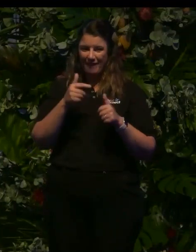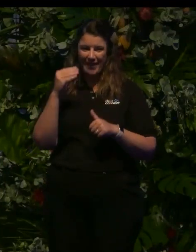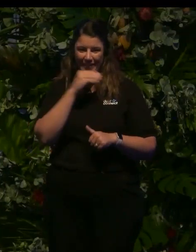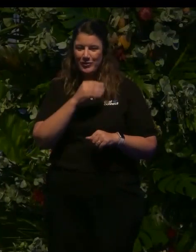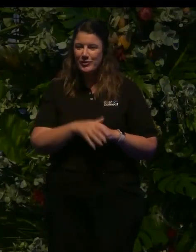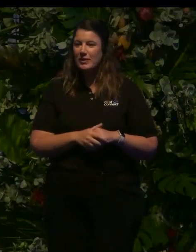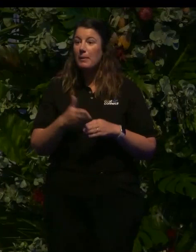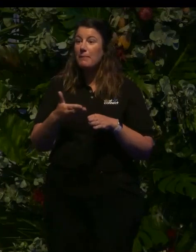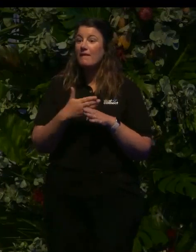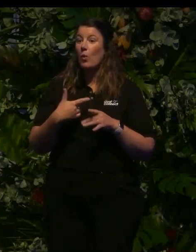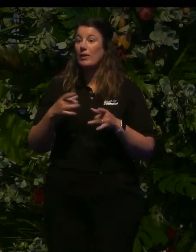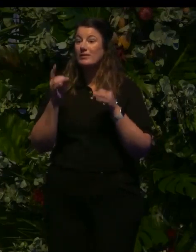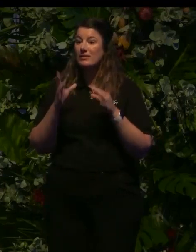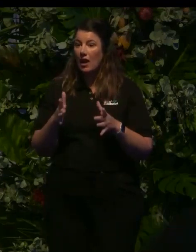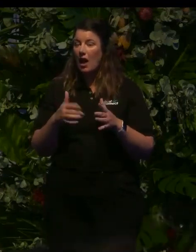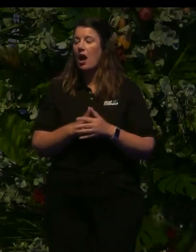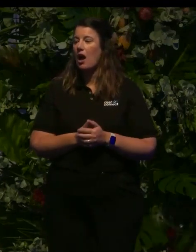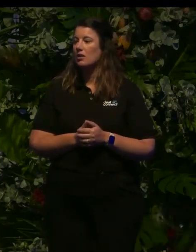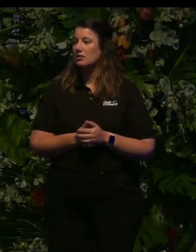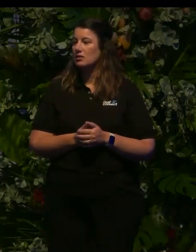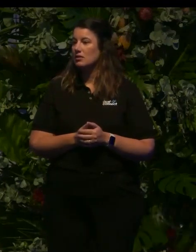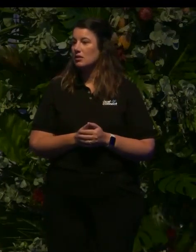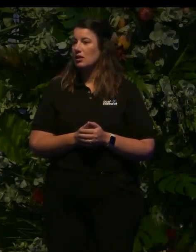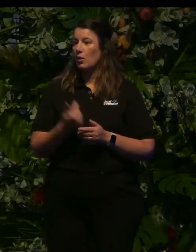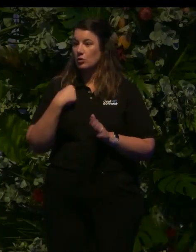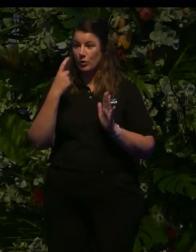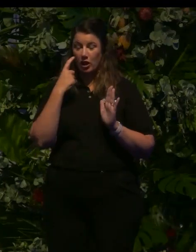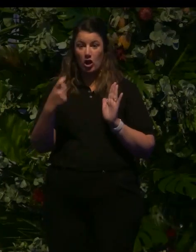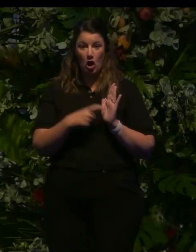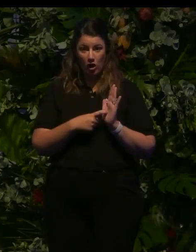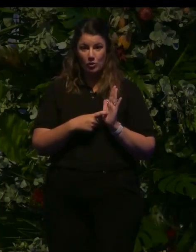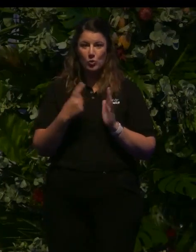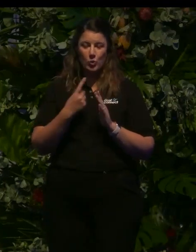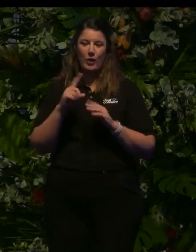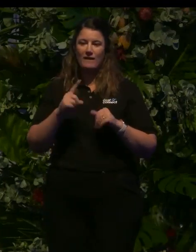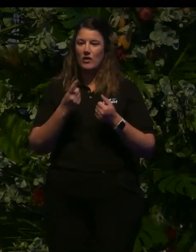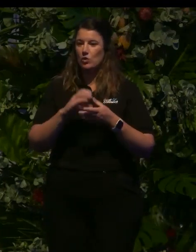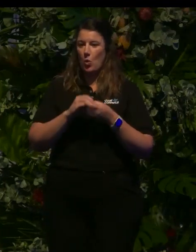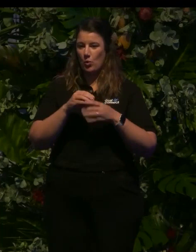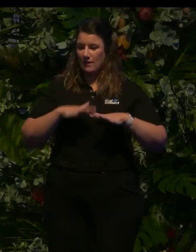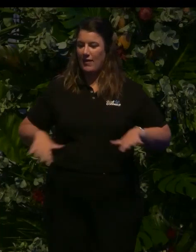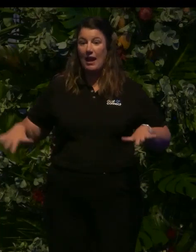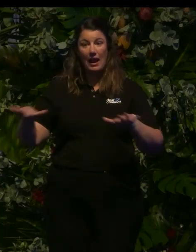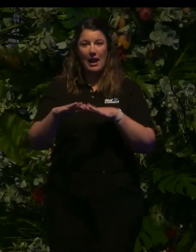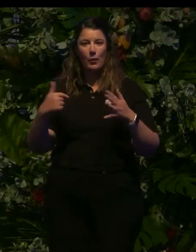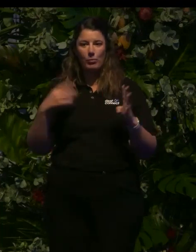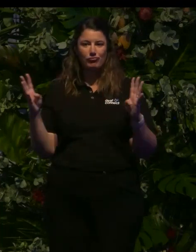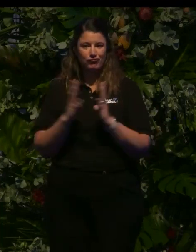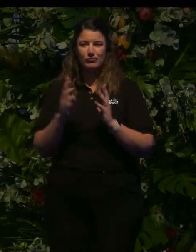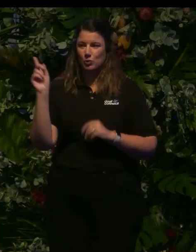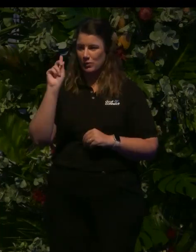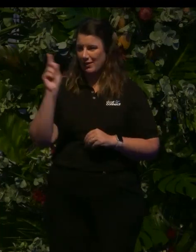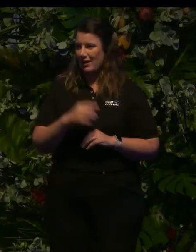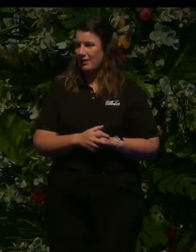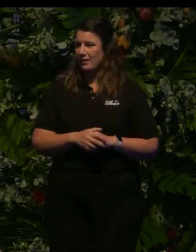But before we get going, I would like to start by acknowledging the traditional custodian of the land on which we are meeting